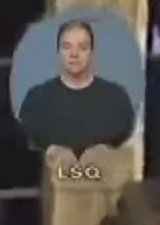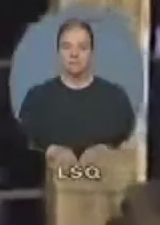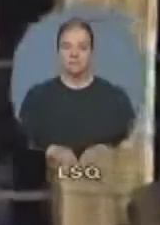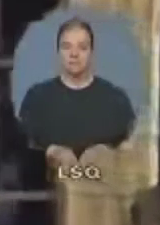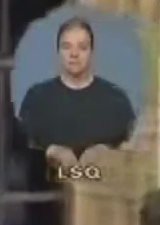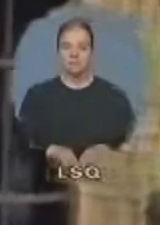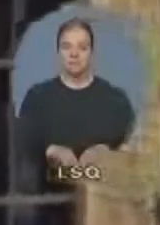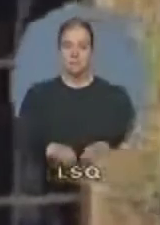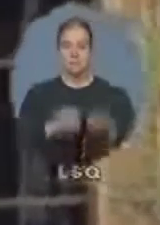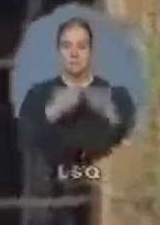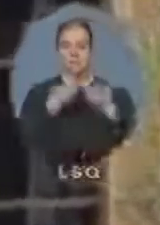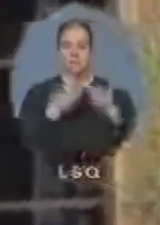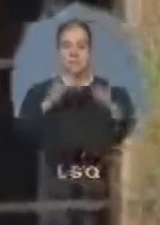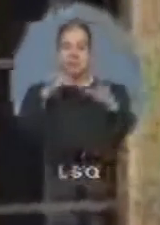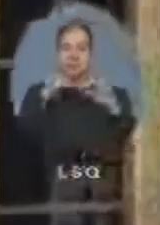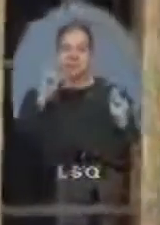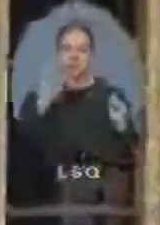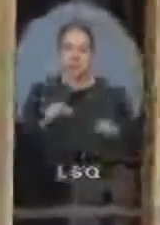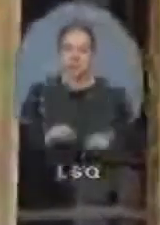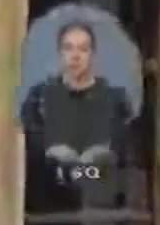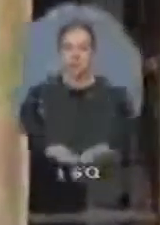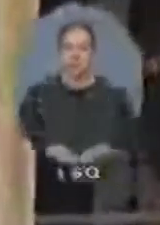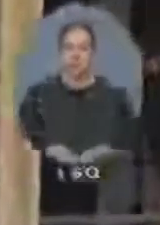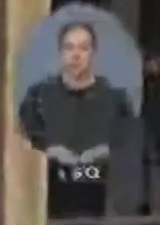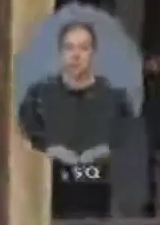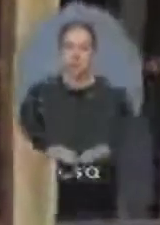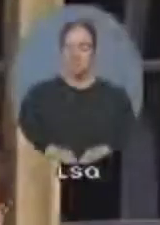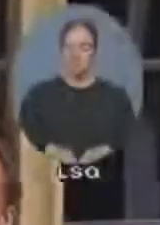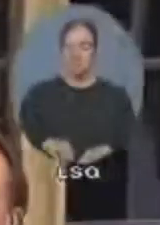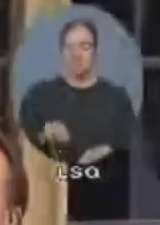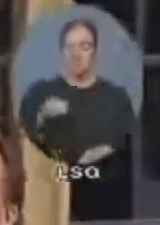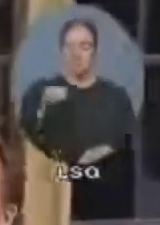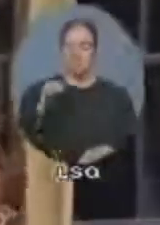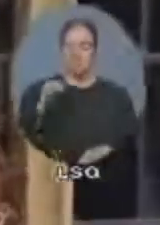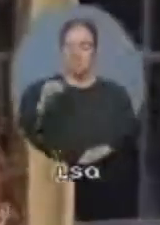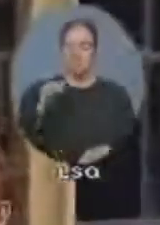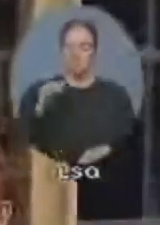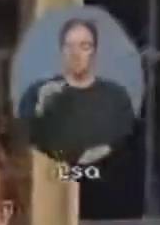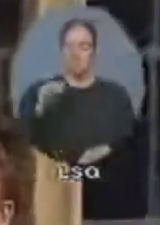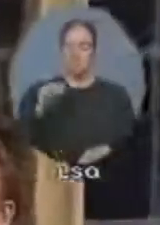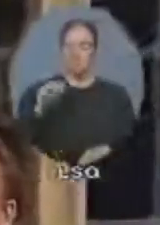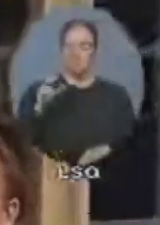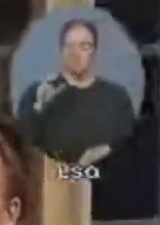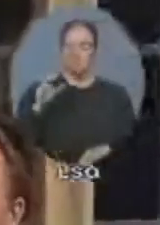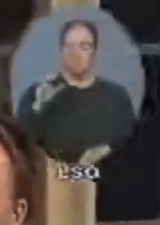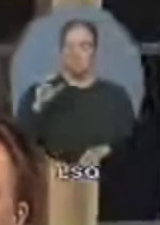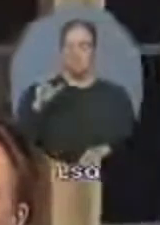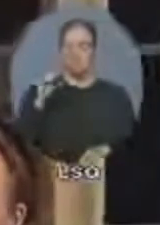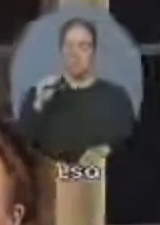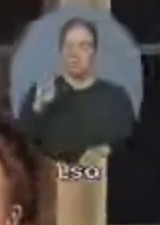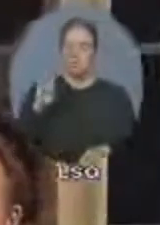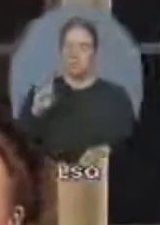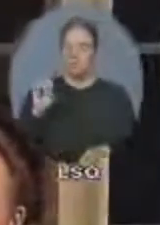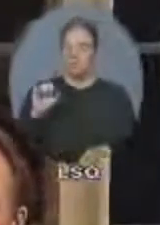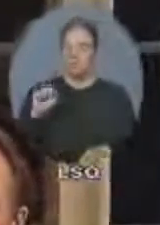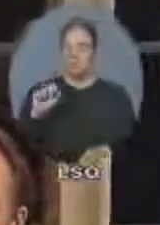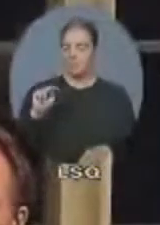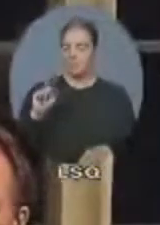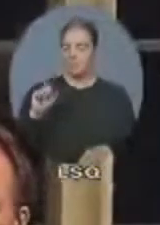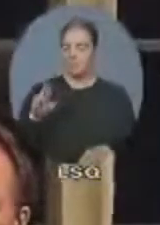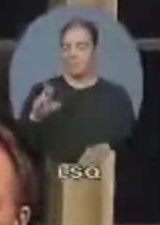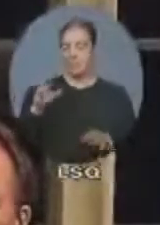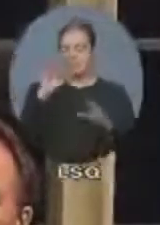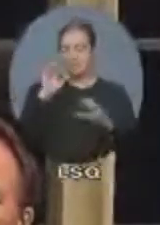Mr. Speaker, Dr. Jeanne Vesper, Chair of the Health Council of Canada, says, as we reflect on the speed and direction of healthcare renewal,